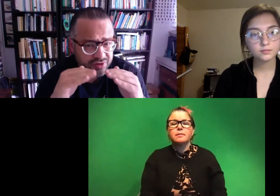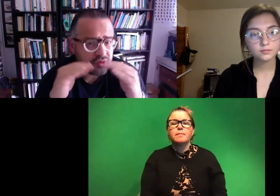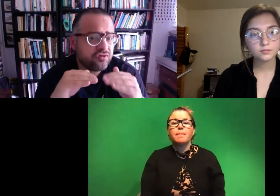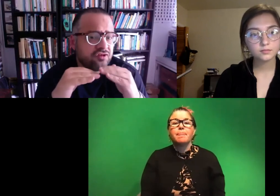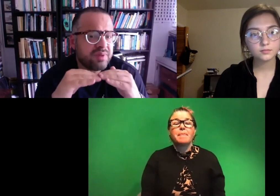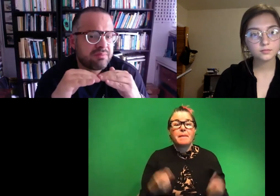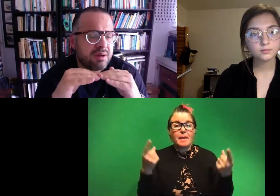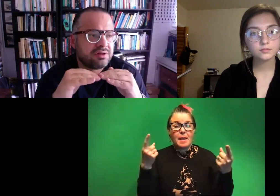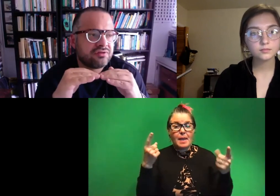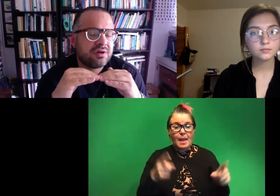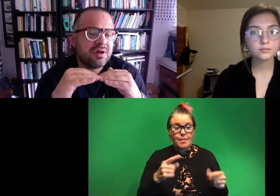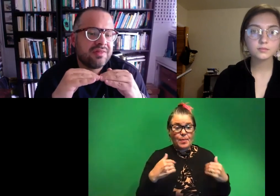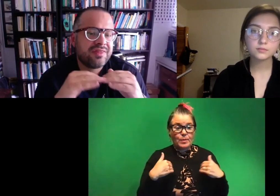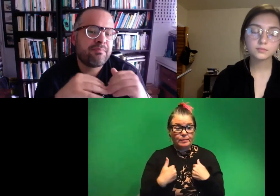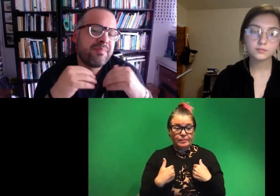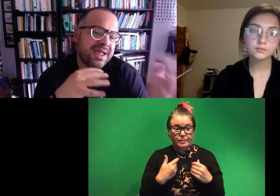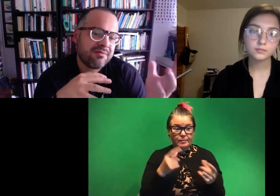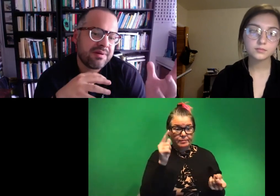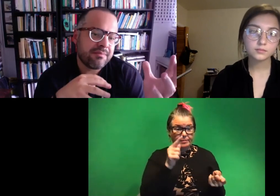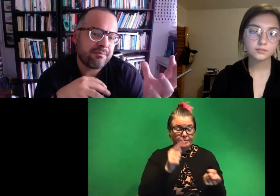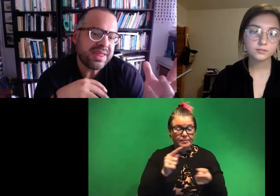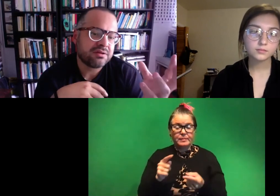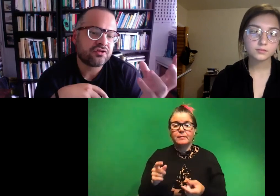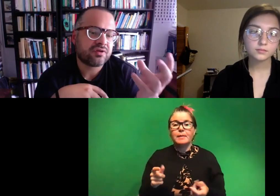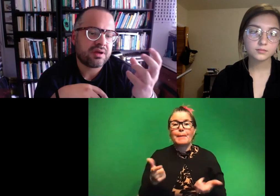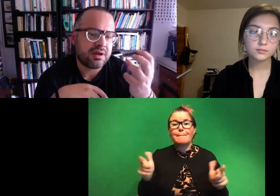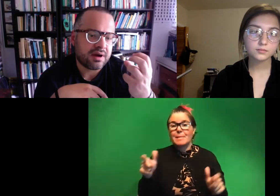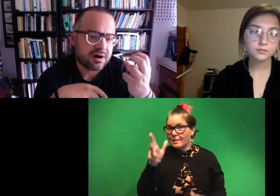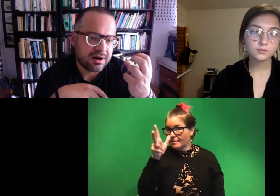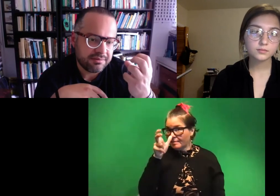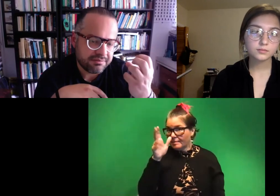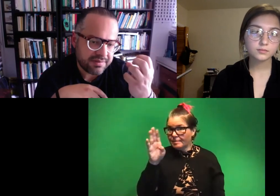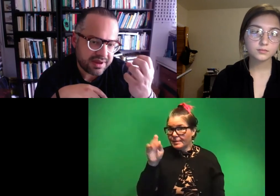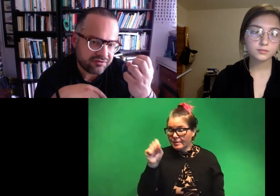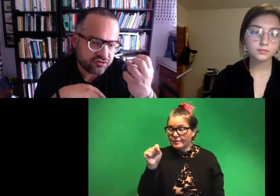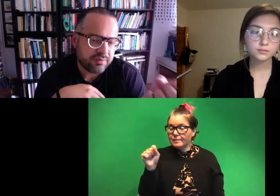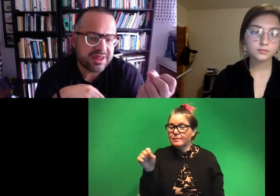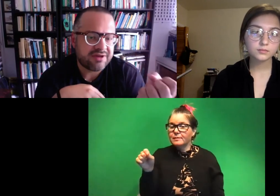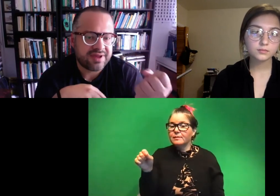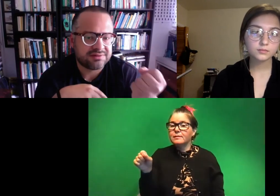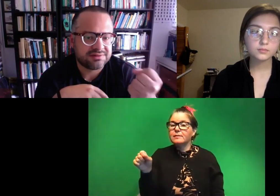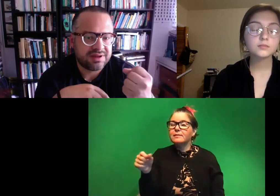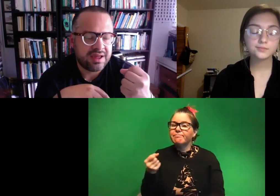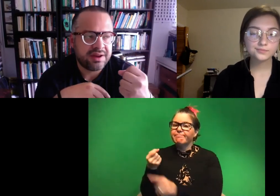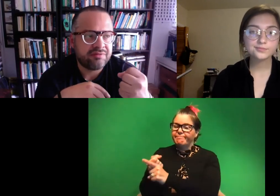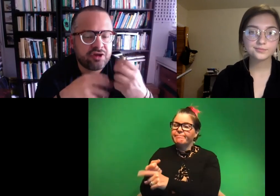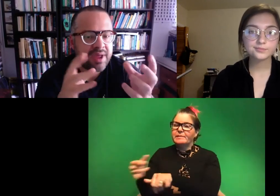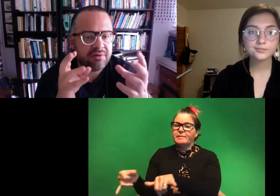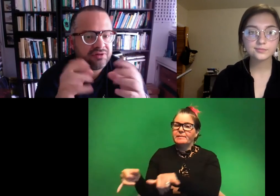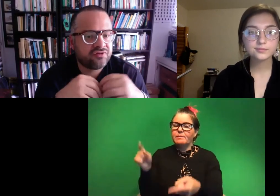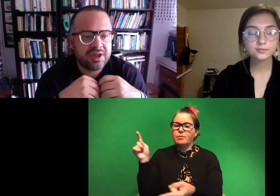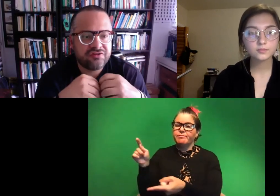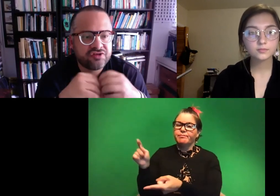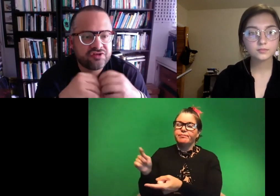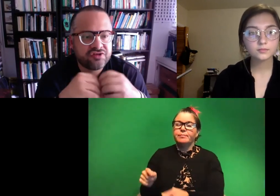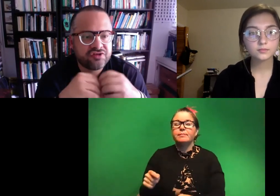you reduce these big mammals, the big beetles are extremely affected. And in some